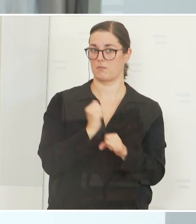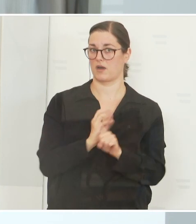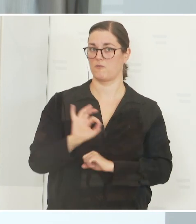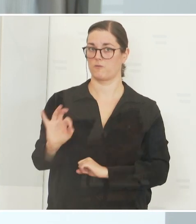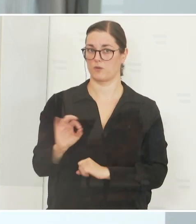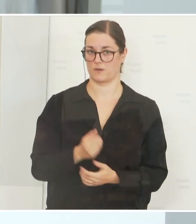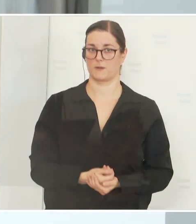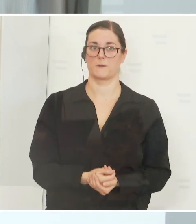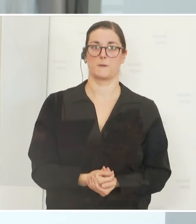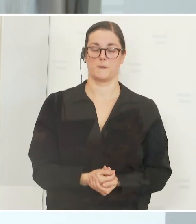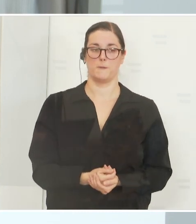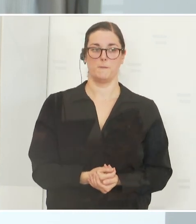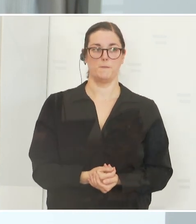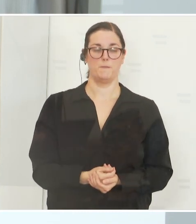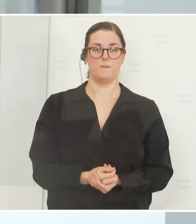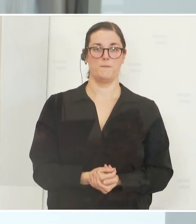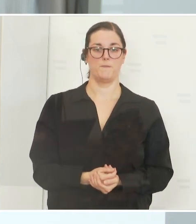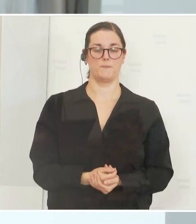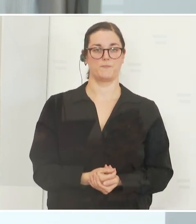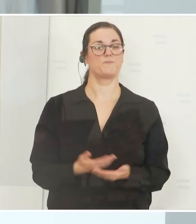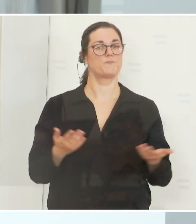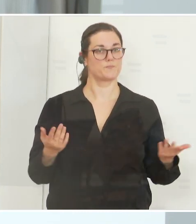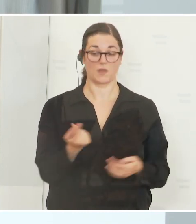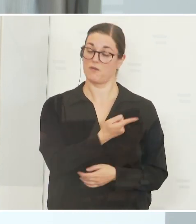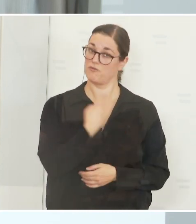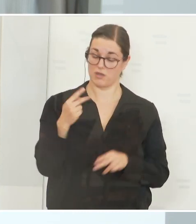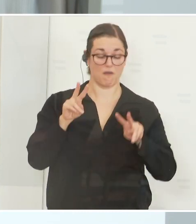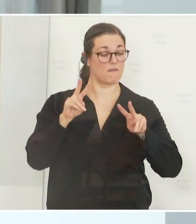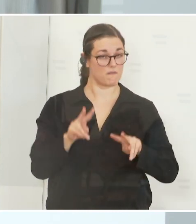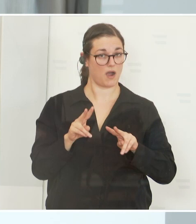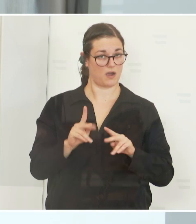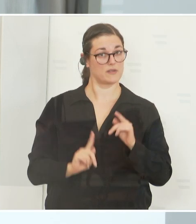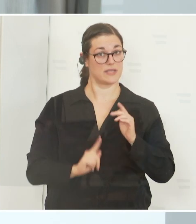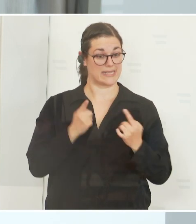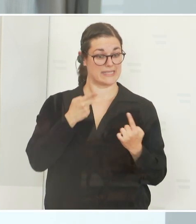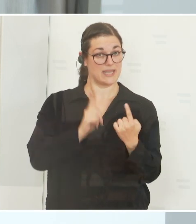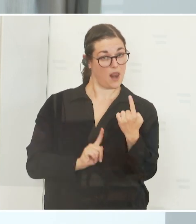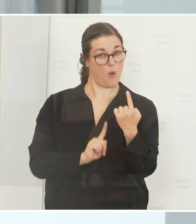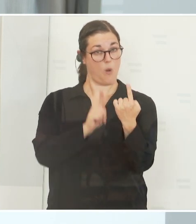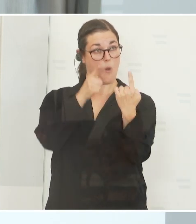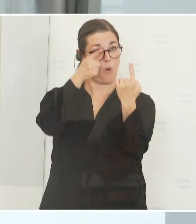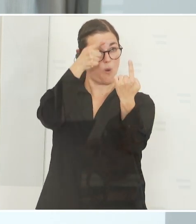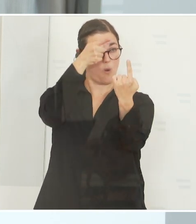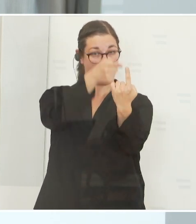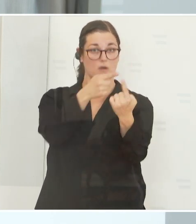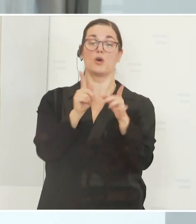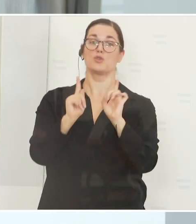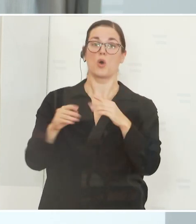You see, our commitment is very ambitious, and it should aim to stabilize the